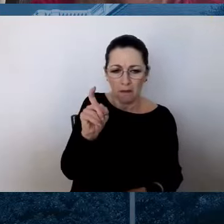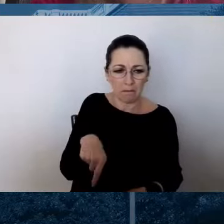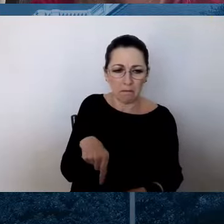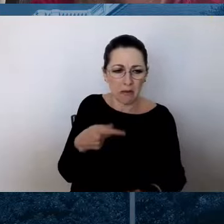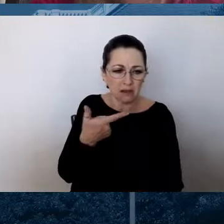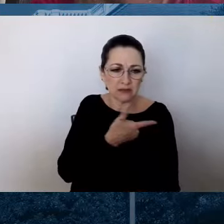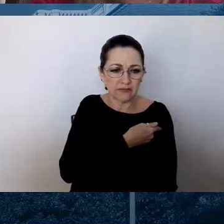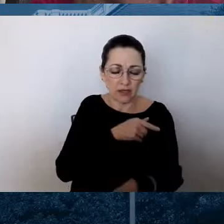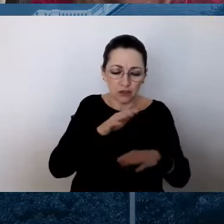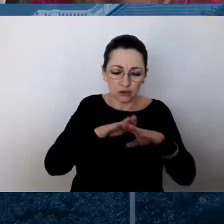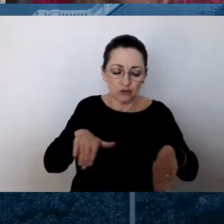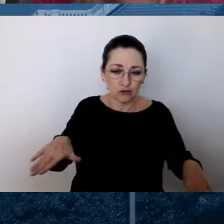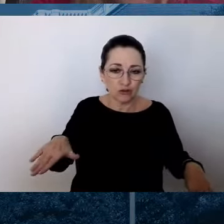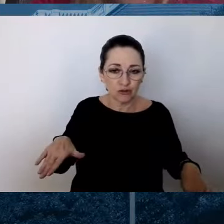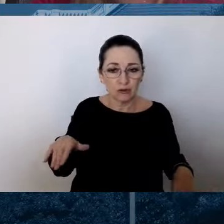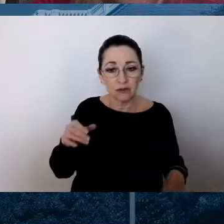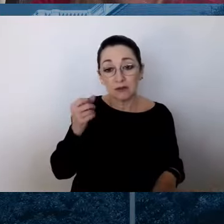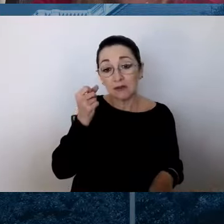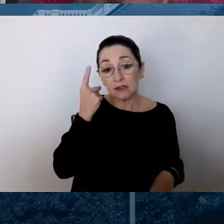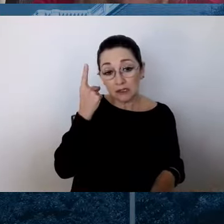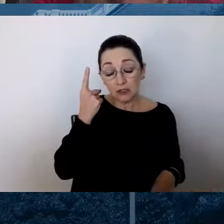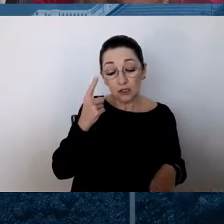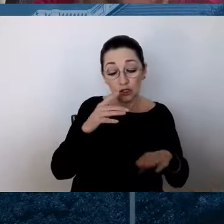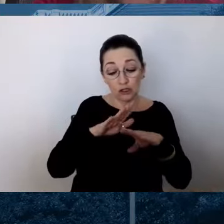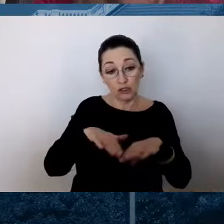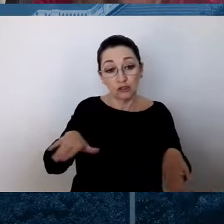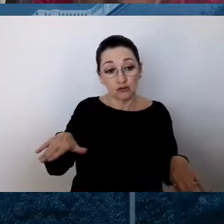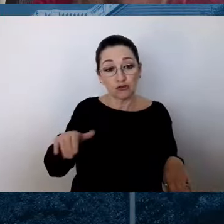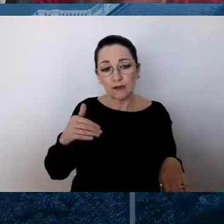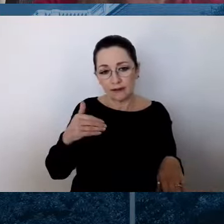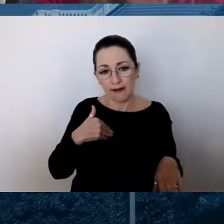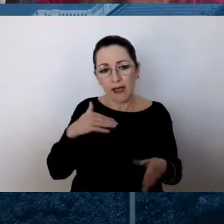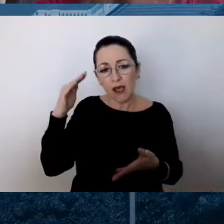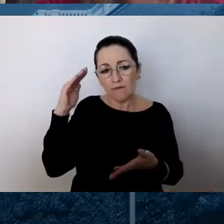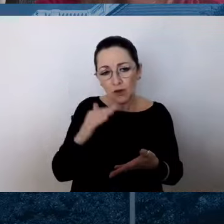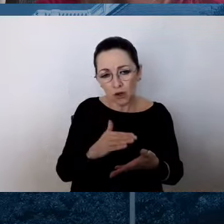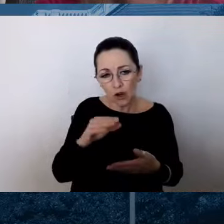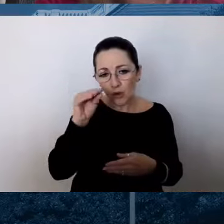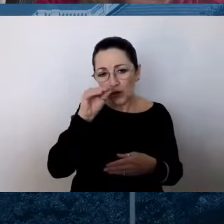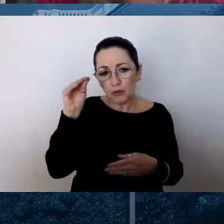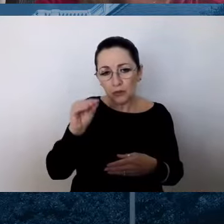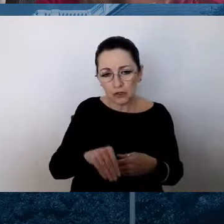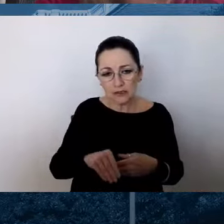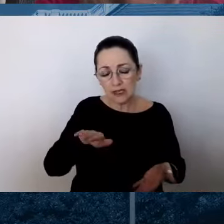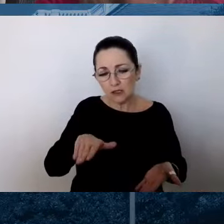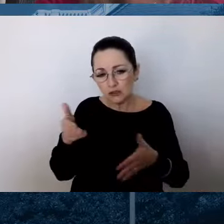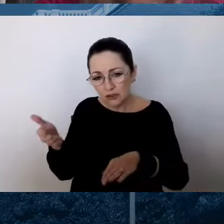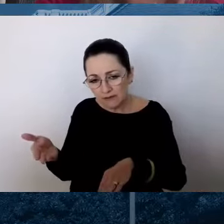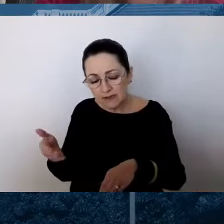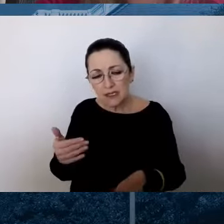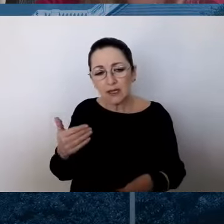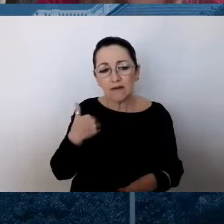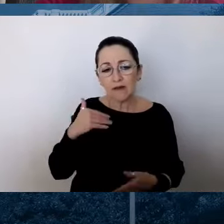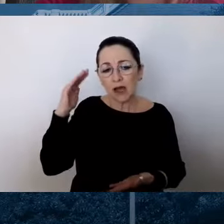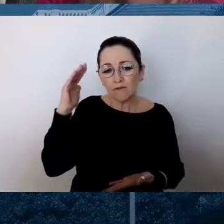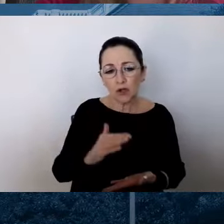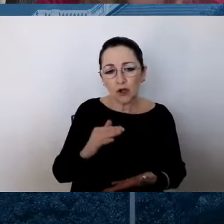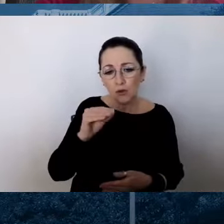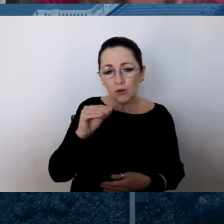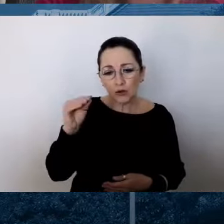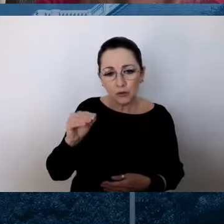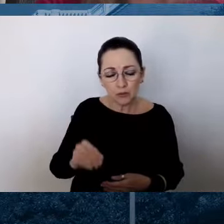know that they have lower rates of death and hospitalization compared to adults, but children can experience severe illness